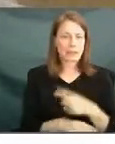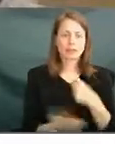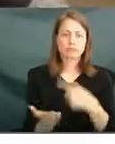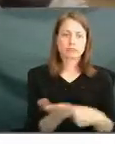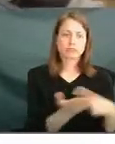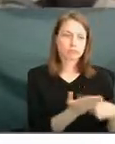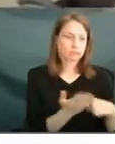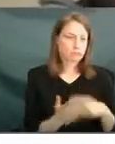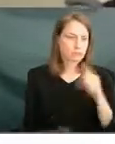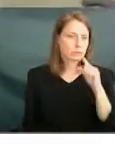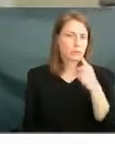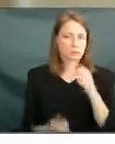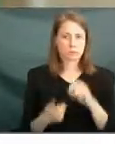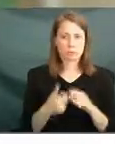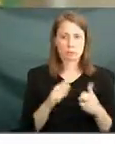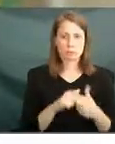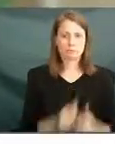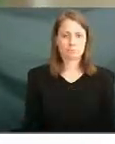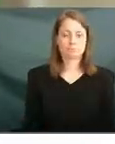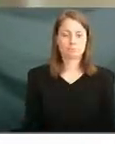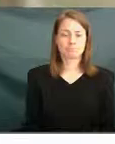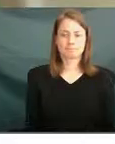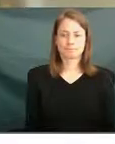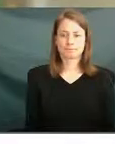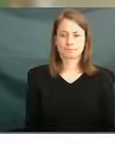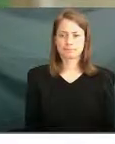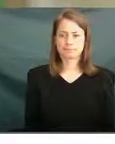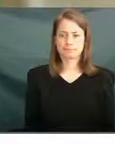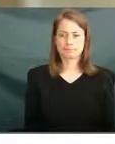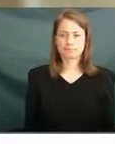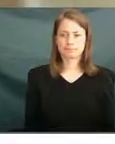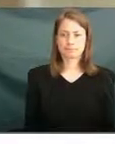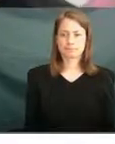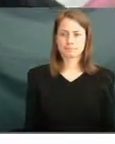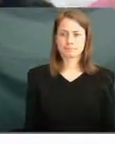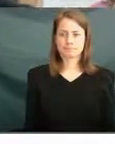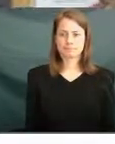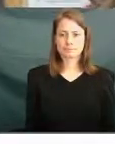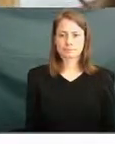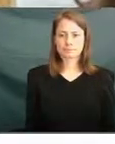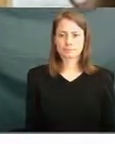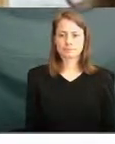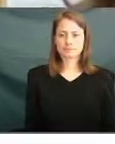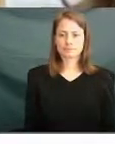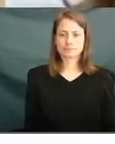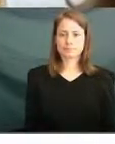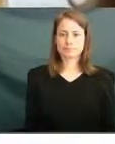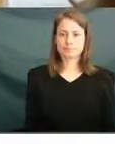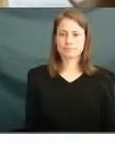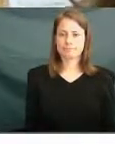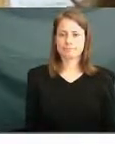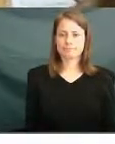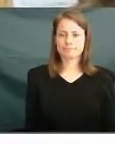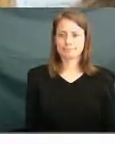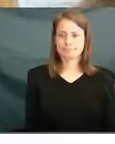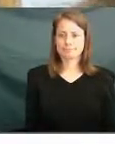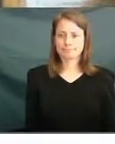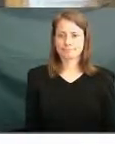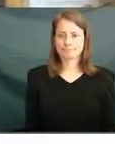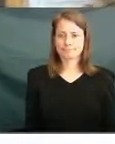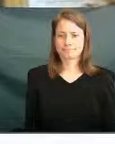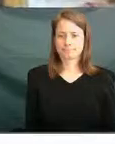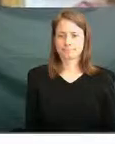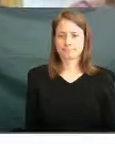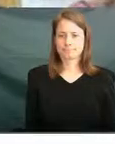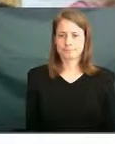som store. Dere noe annerledes da? Har dere lært noe av det? Før så husket jeg at alle sladret hele tiden,